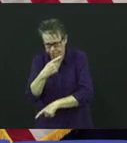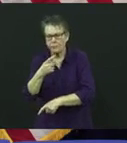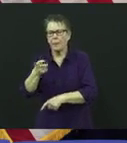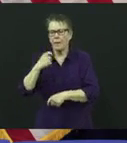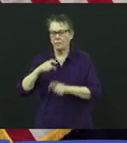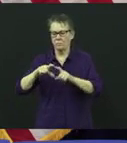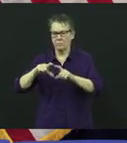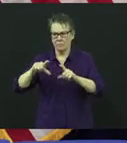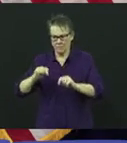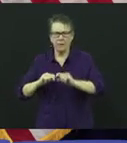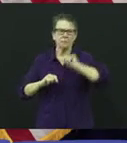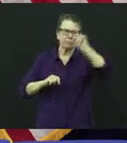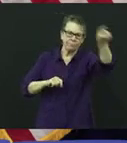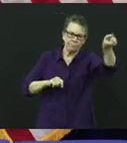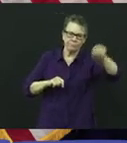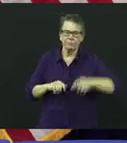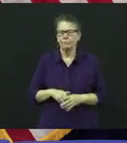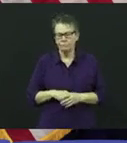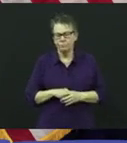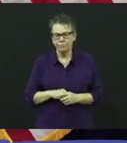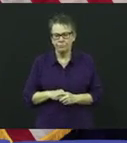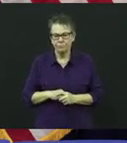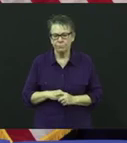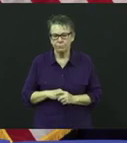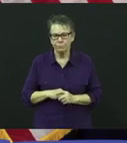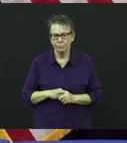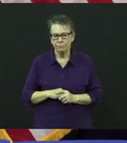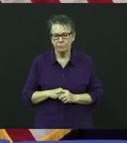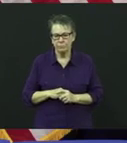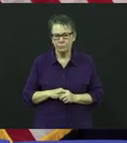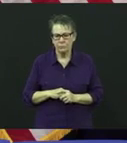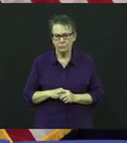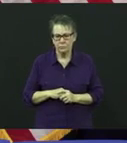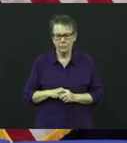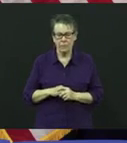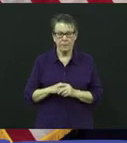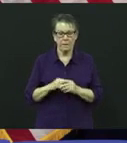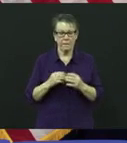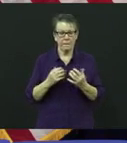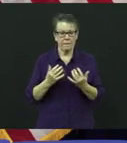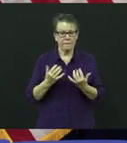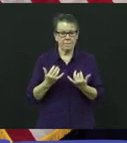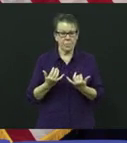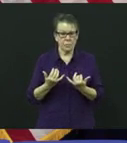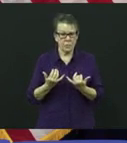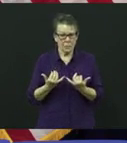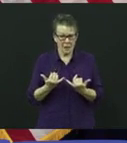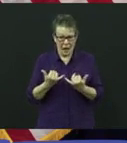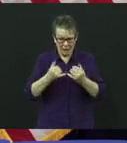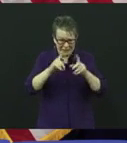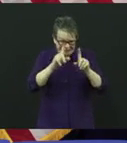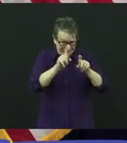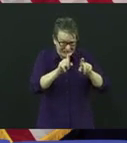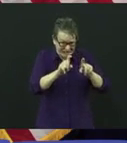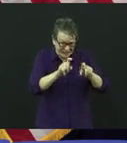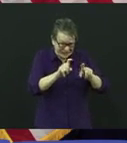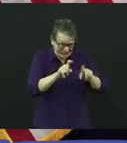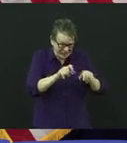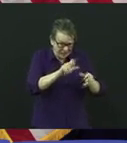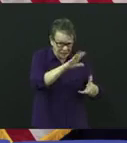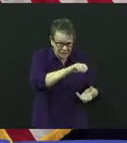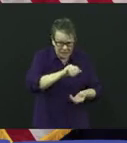come online and more specimens are tested and then processed, again, we fully expect that the numbers of positive